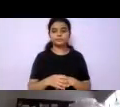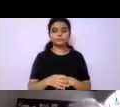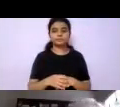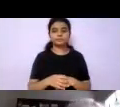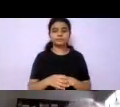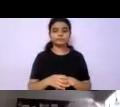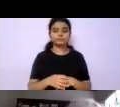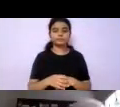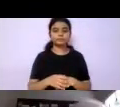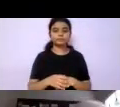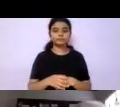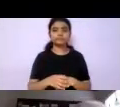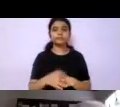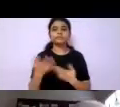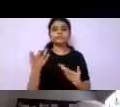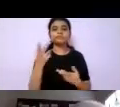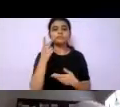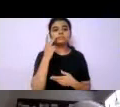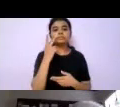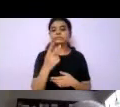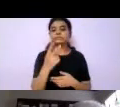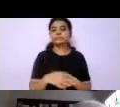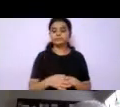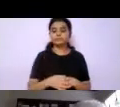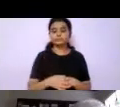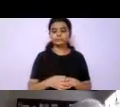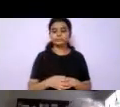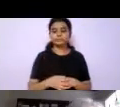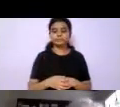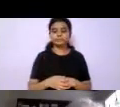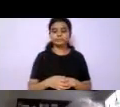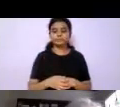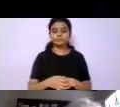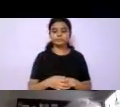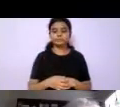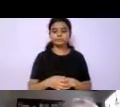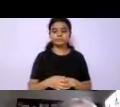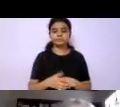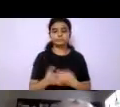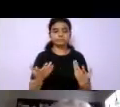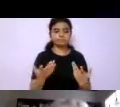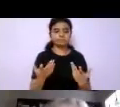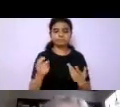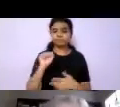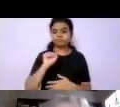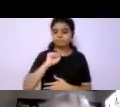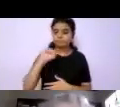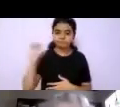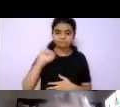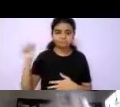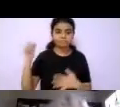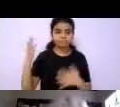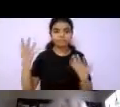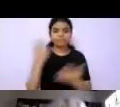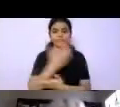So proponents of the constructivist conception of